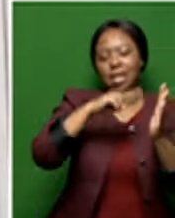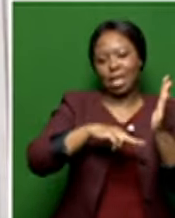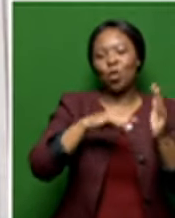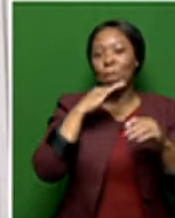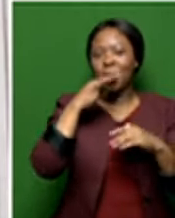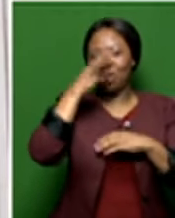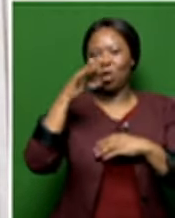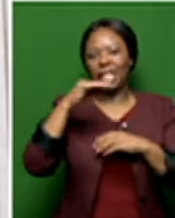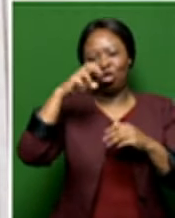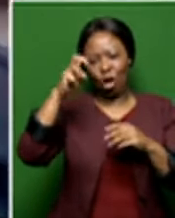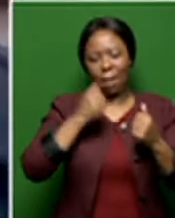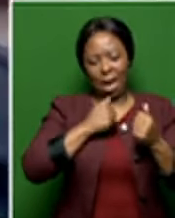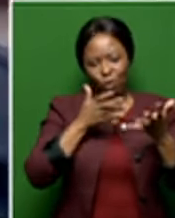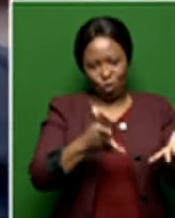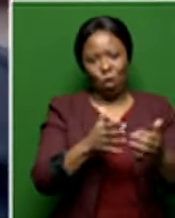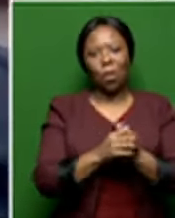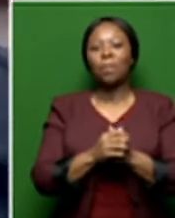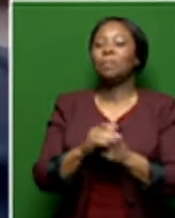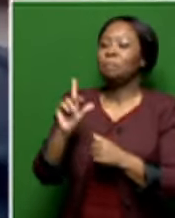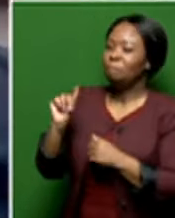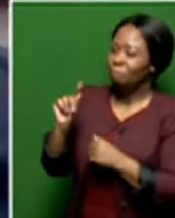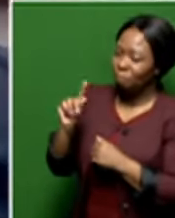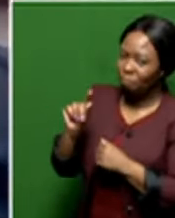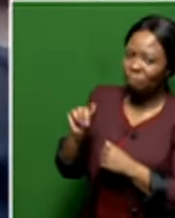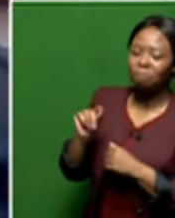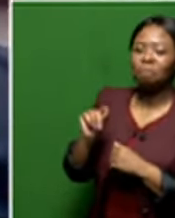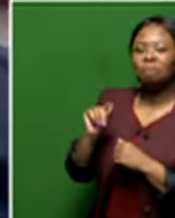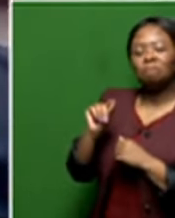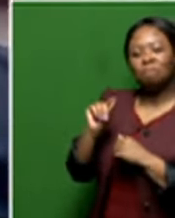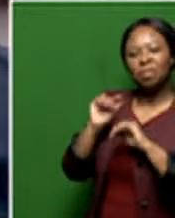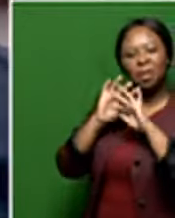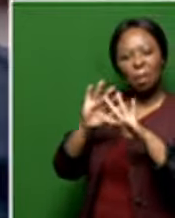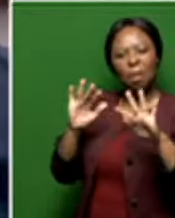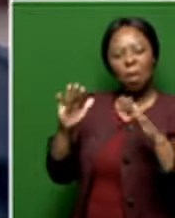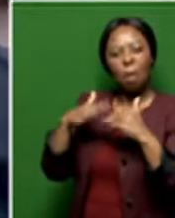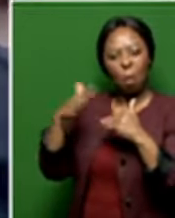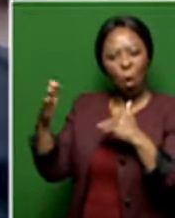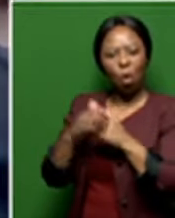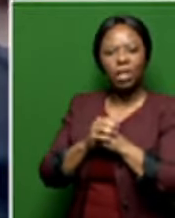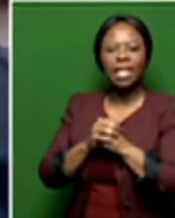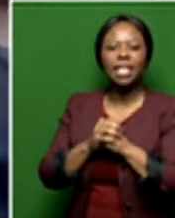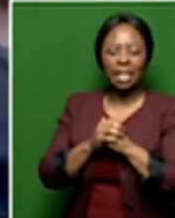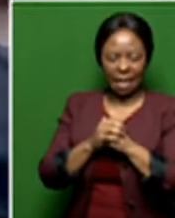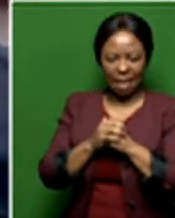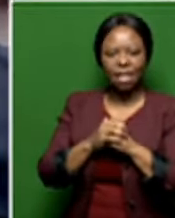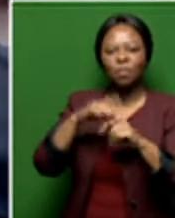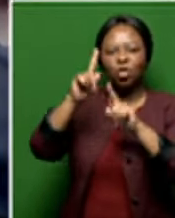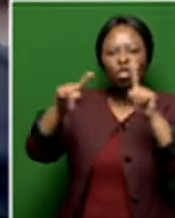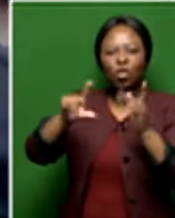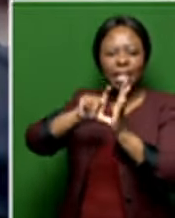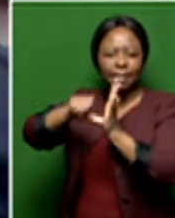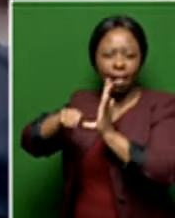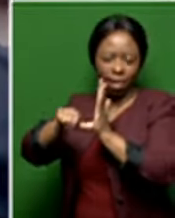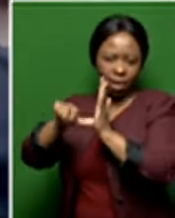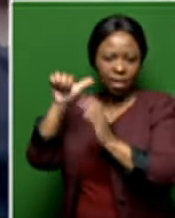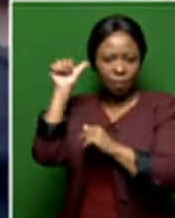journey is doing. You know, Mr. K, so many people have frowned upon the use of, various genres to